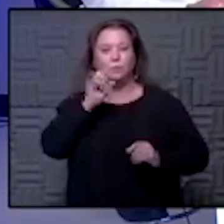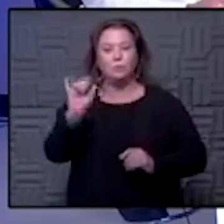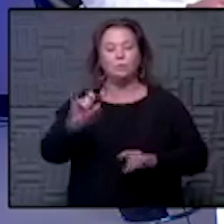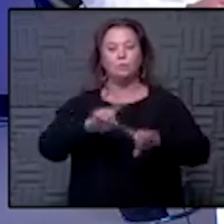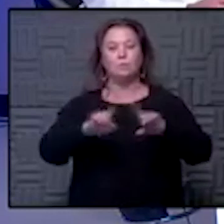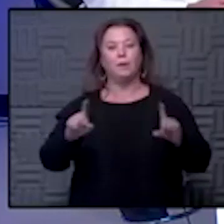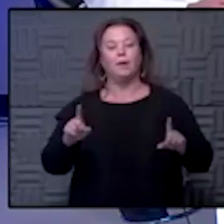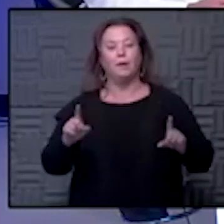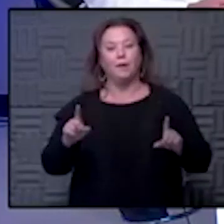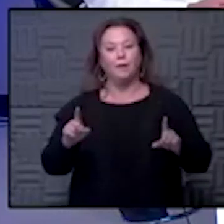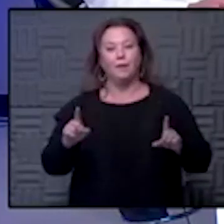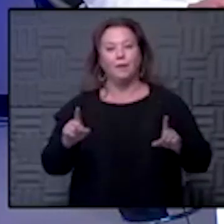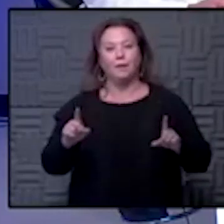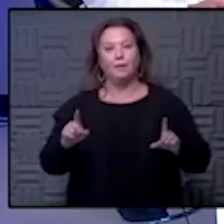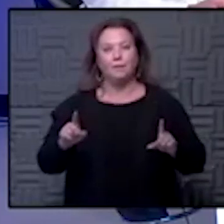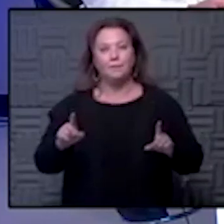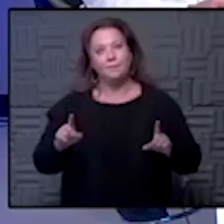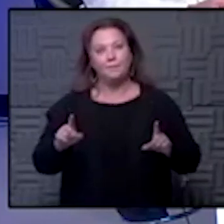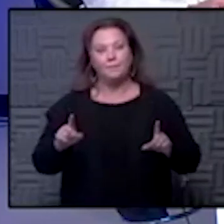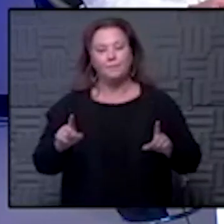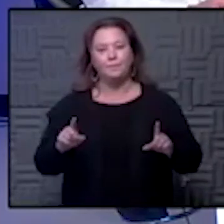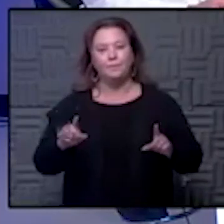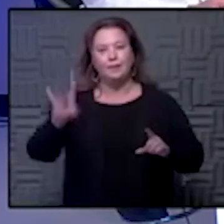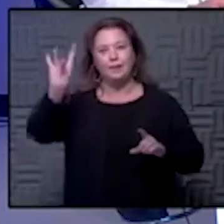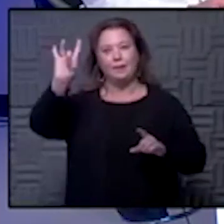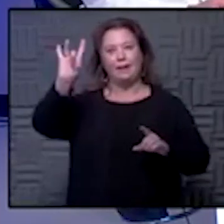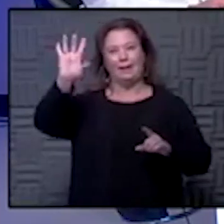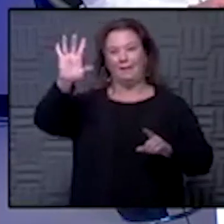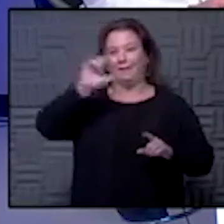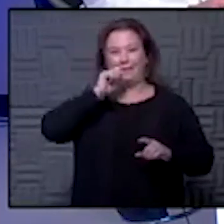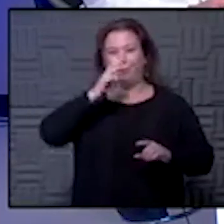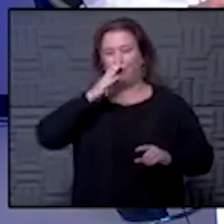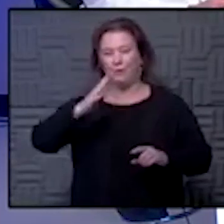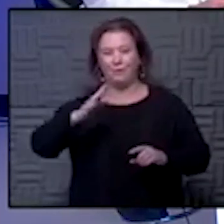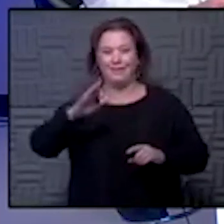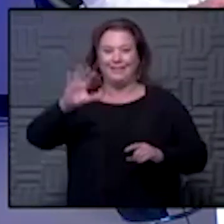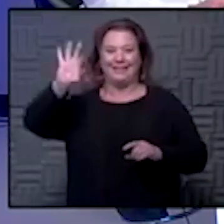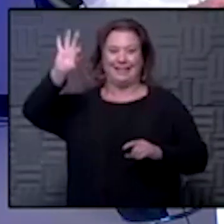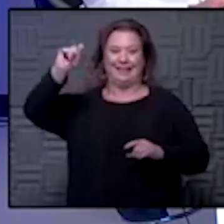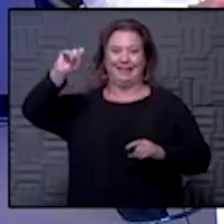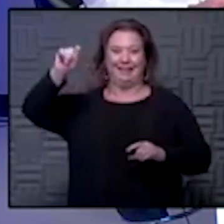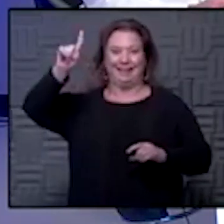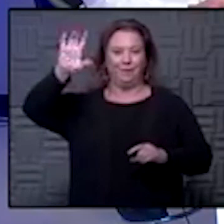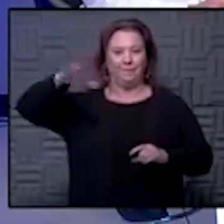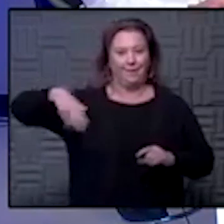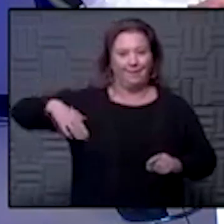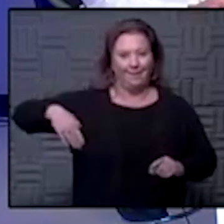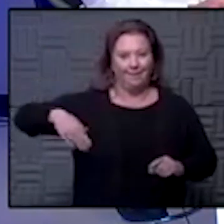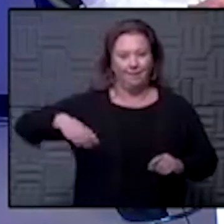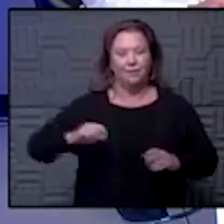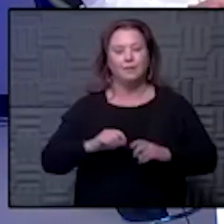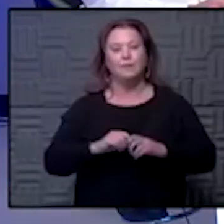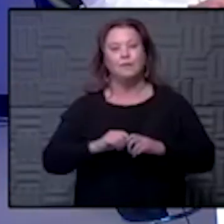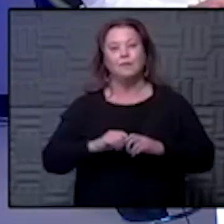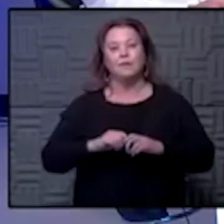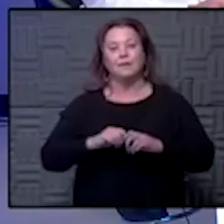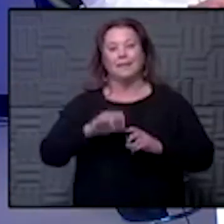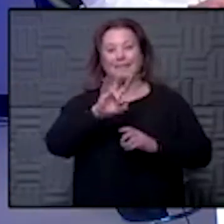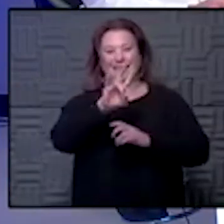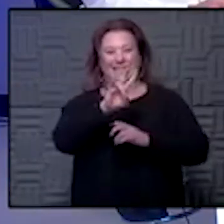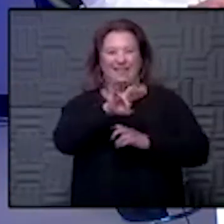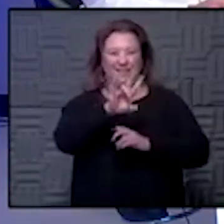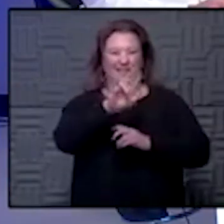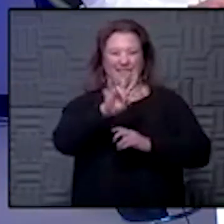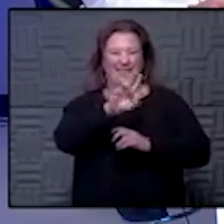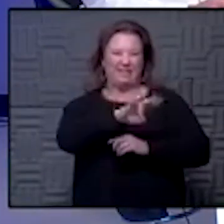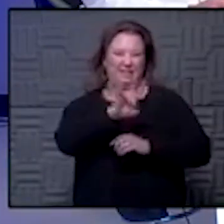think look, 85, not great. We're not at 90 or 100 right now. Right. But so 77's down